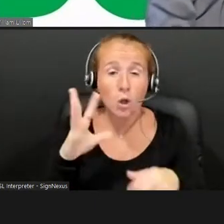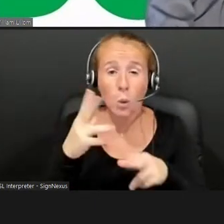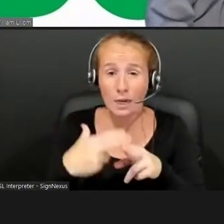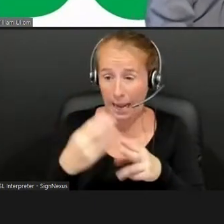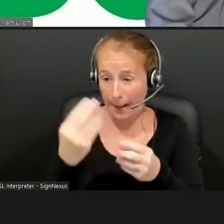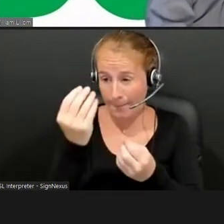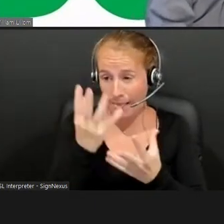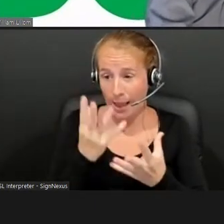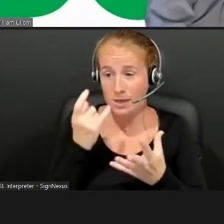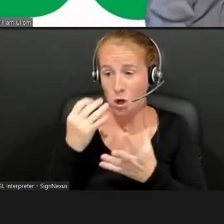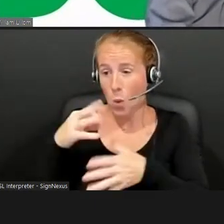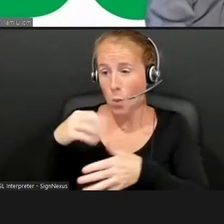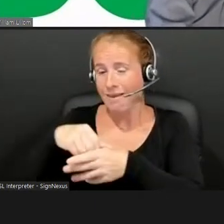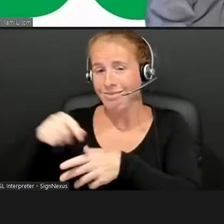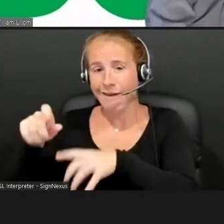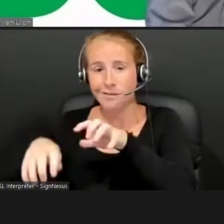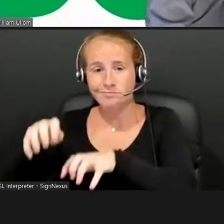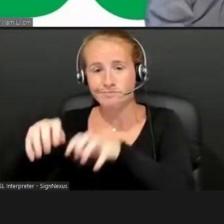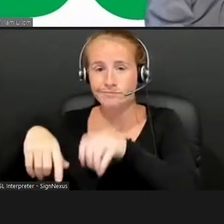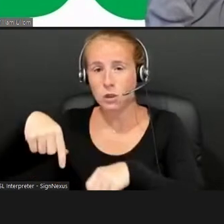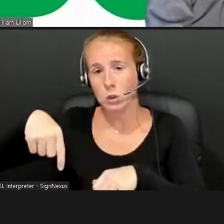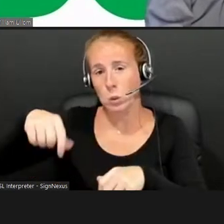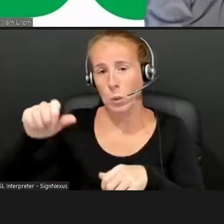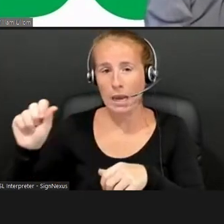us know in the Q a function